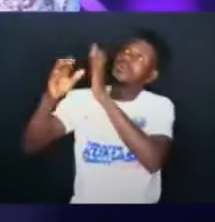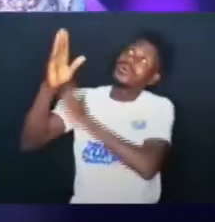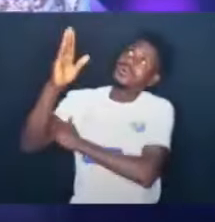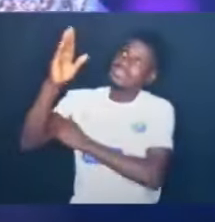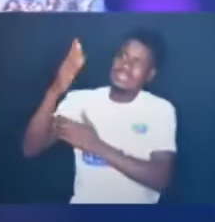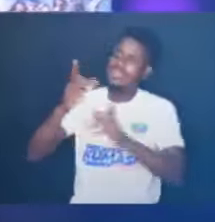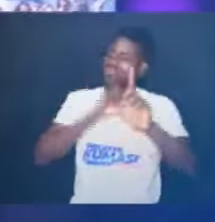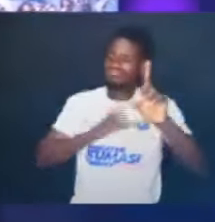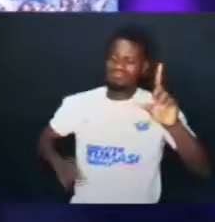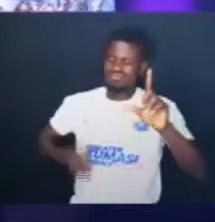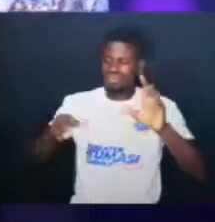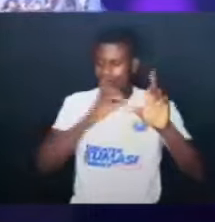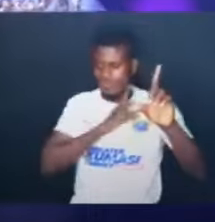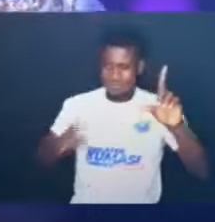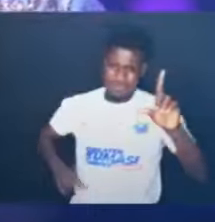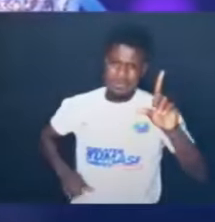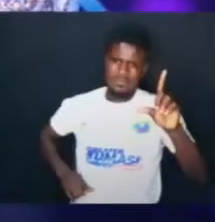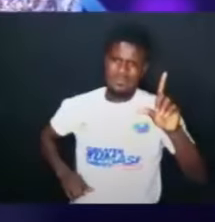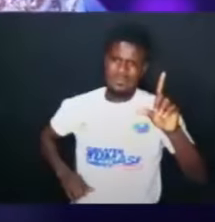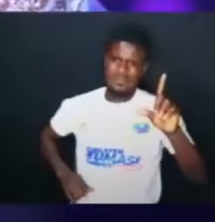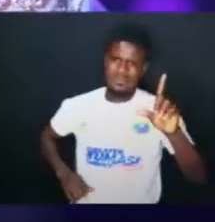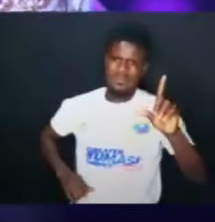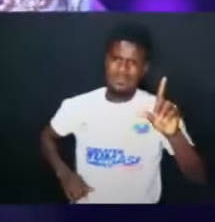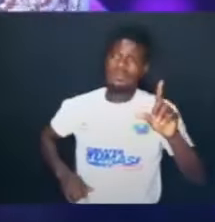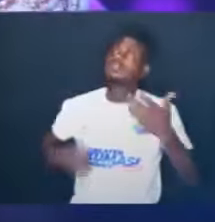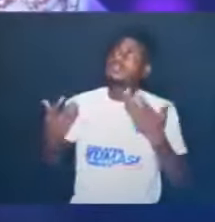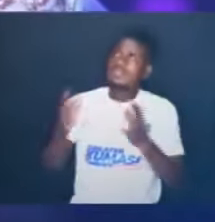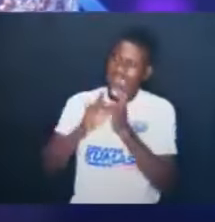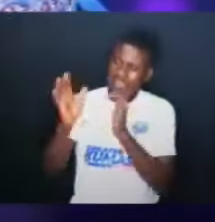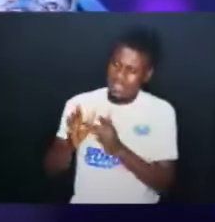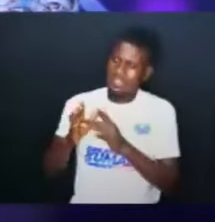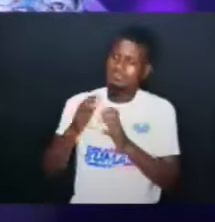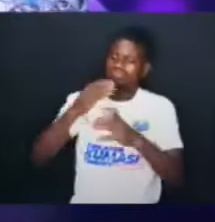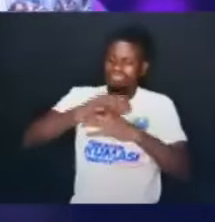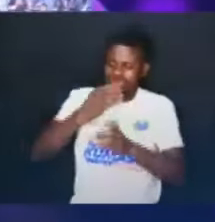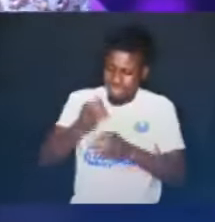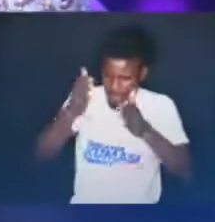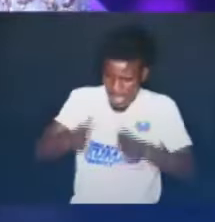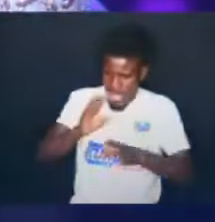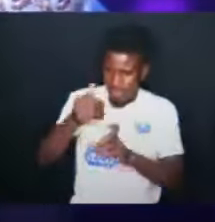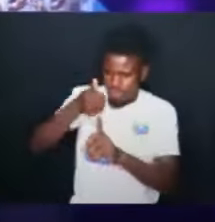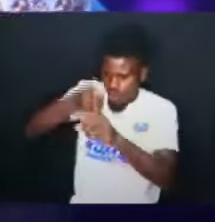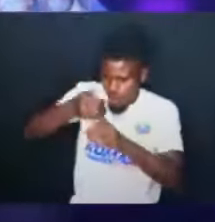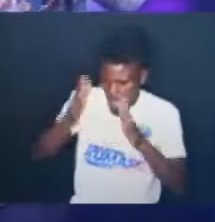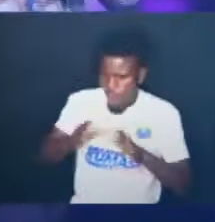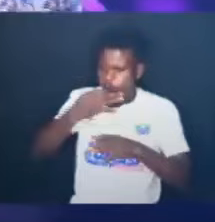dealing with the one who is a creator and the owner of all things.